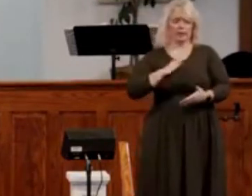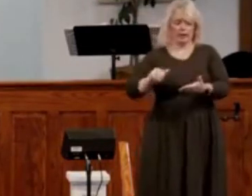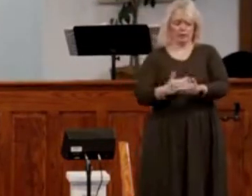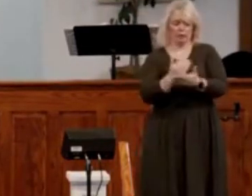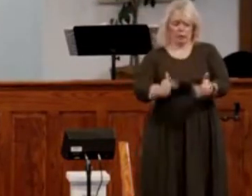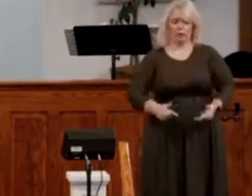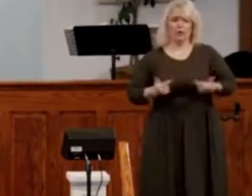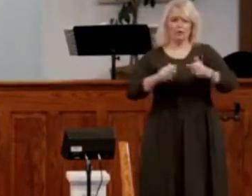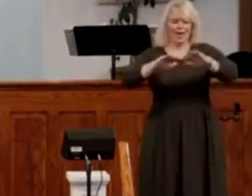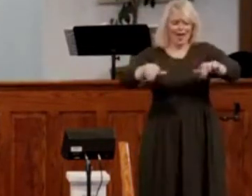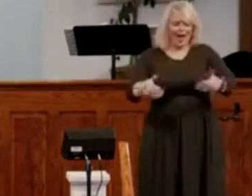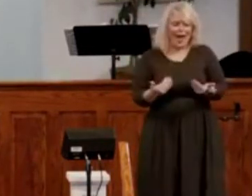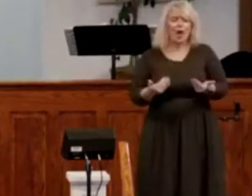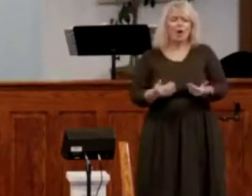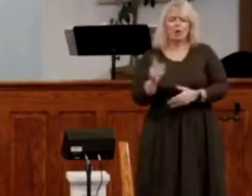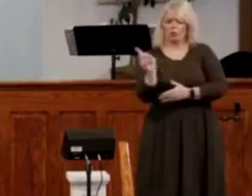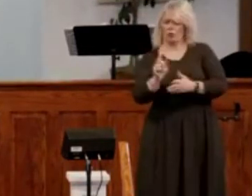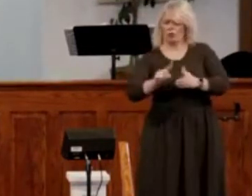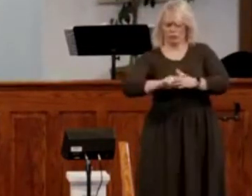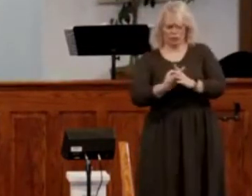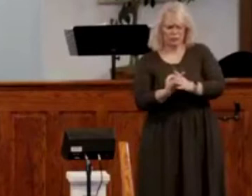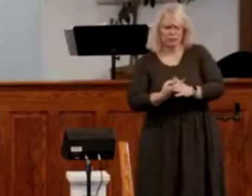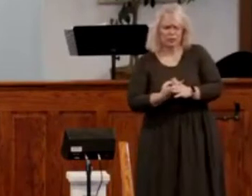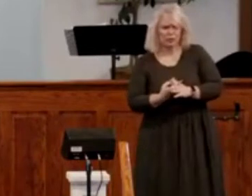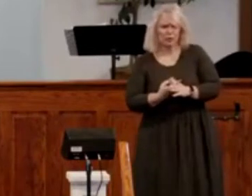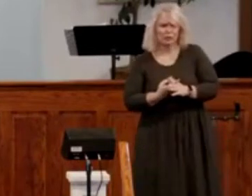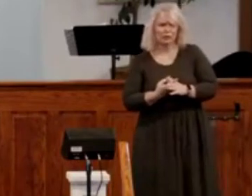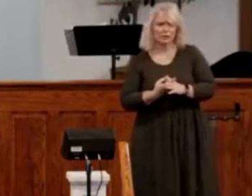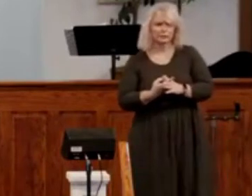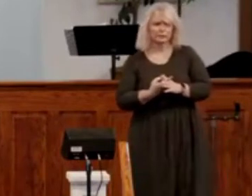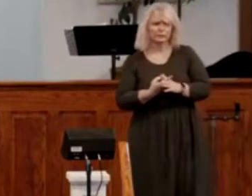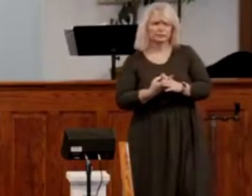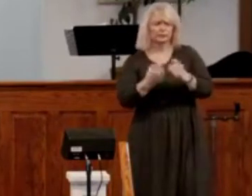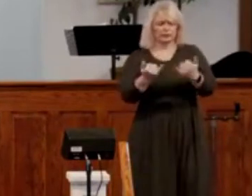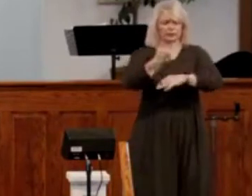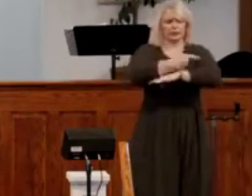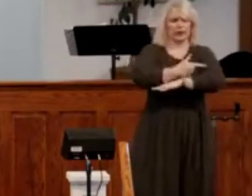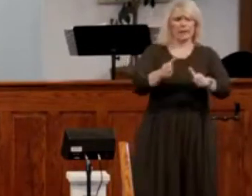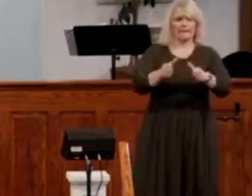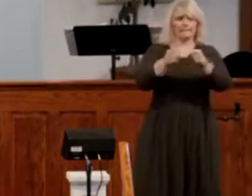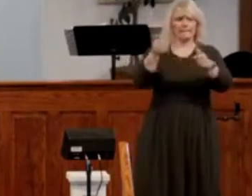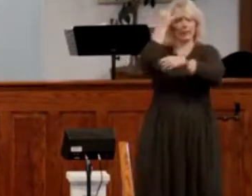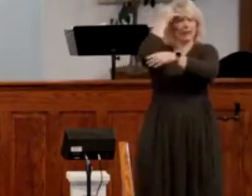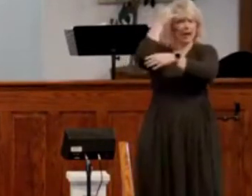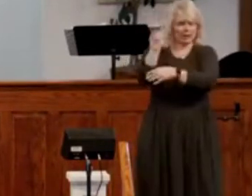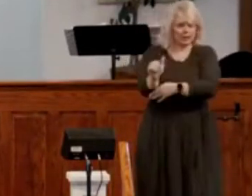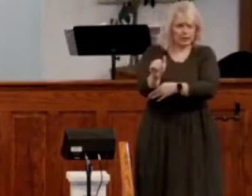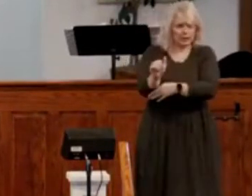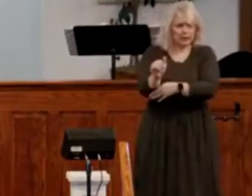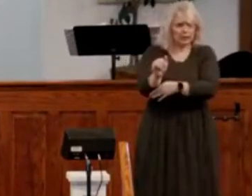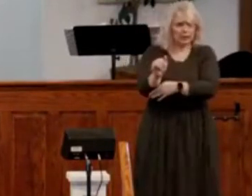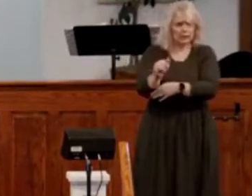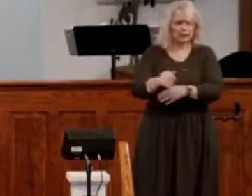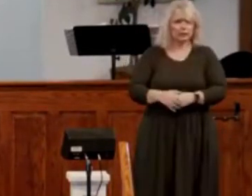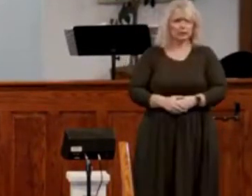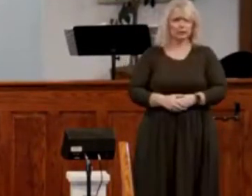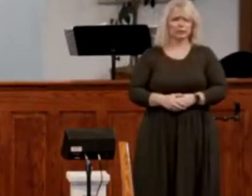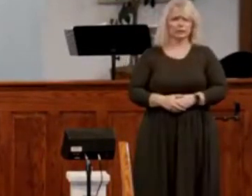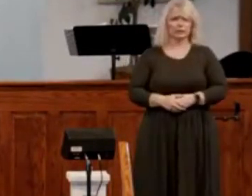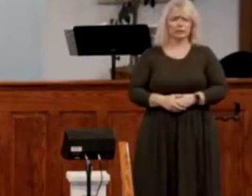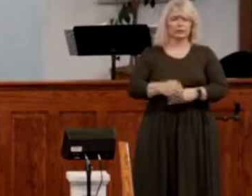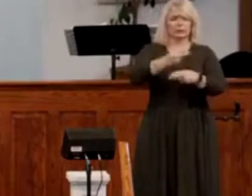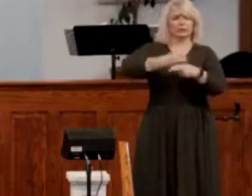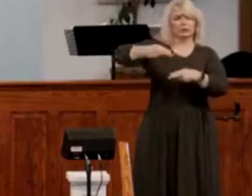do I do that? Where do I start? And so today, the big idea is that the